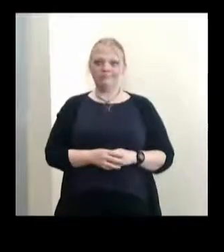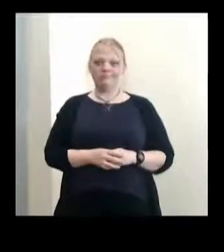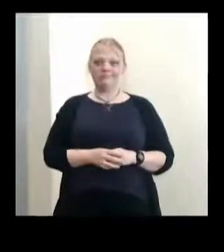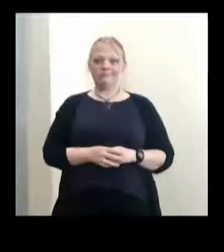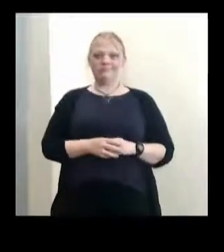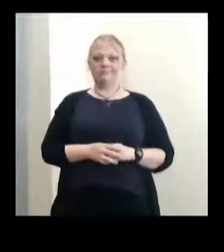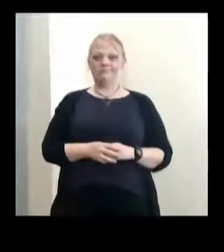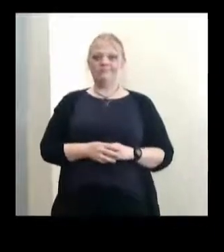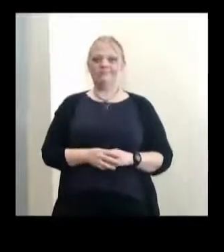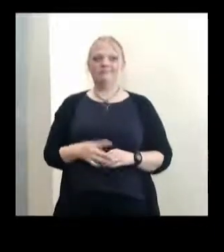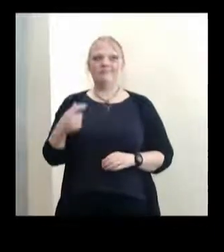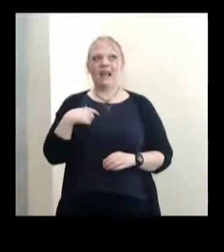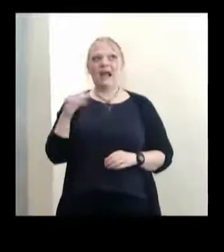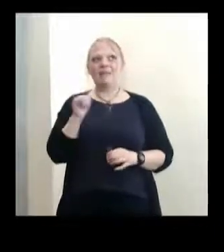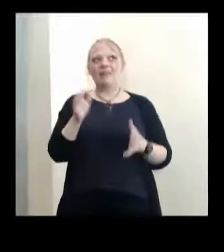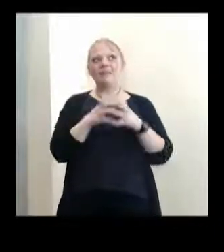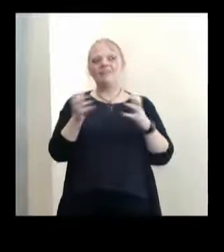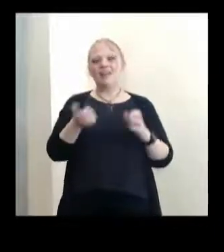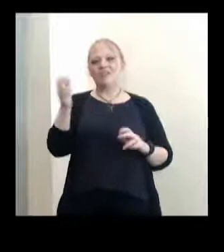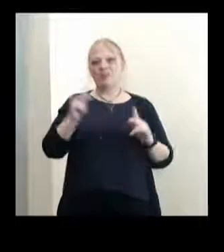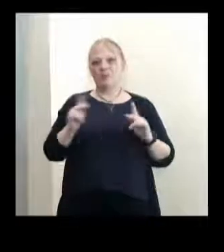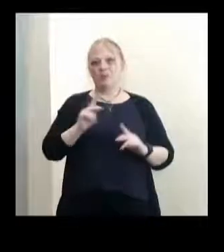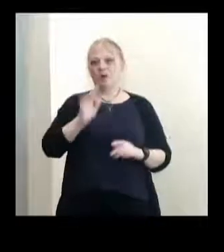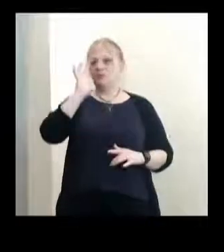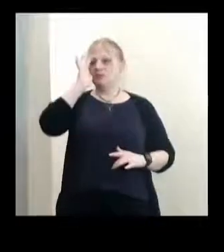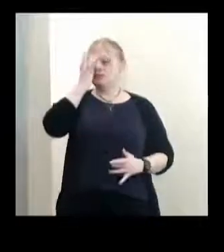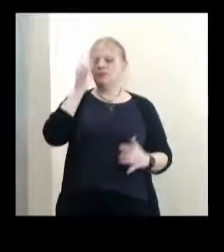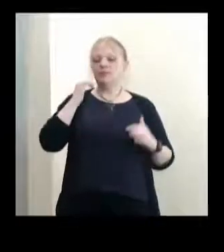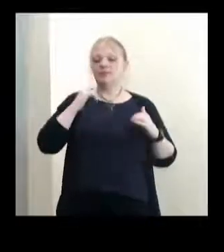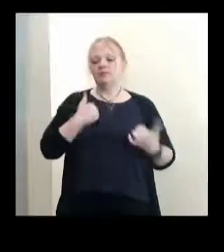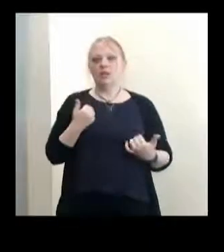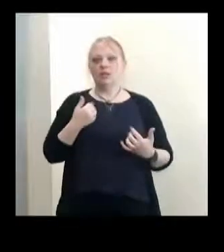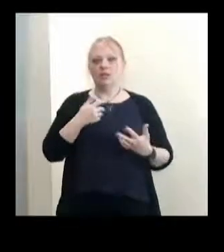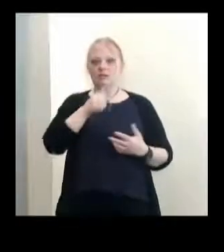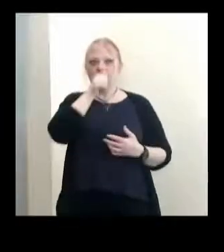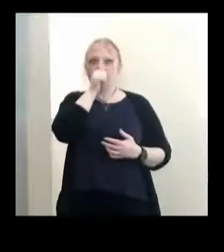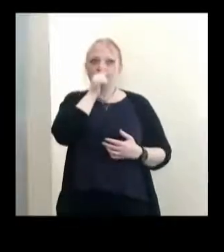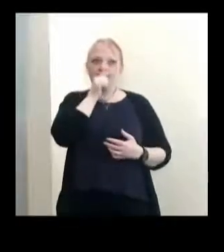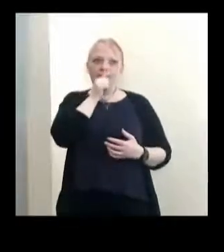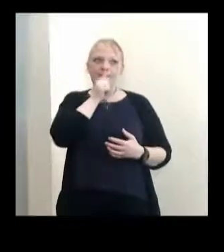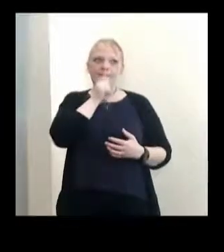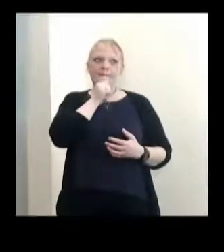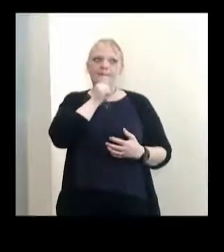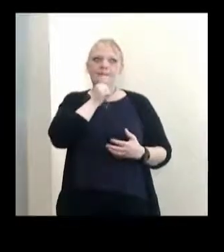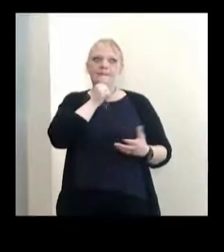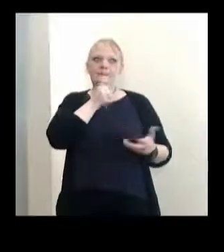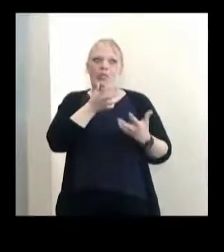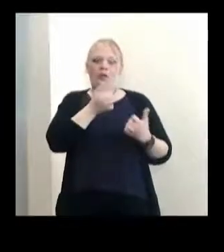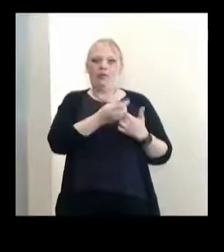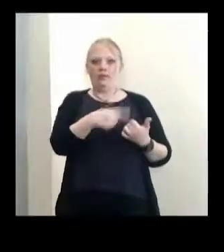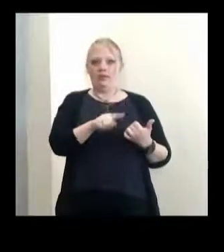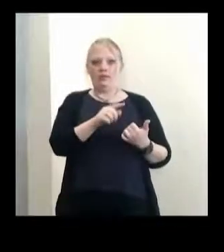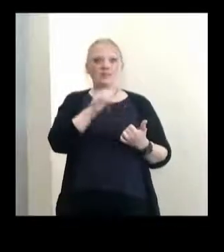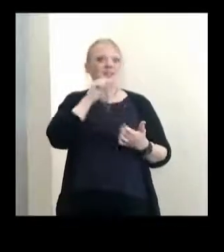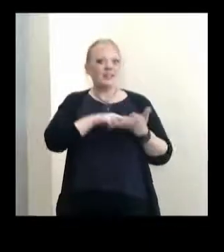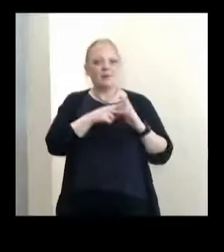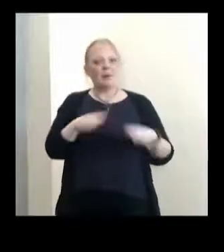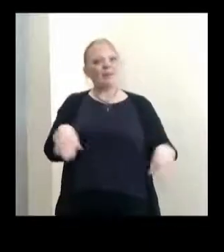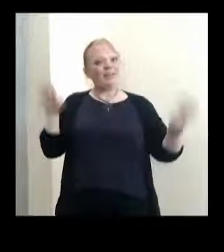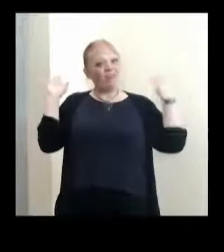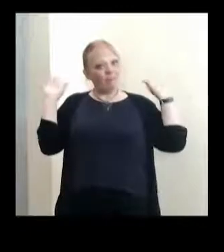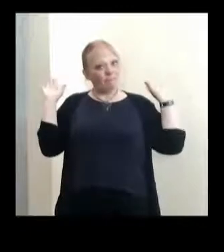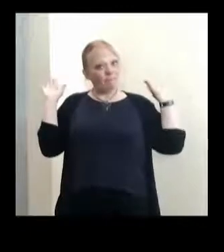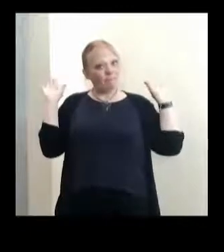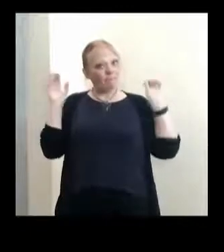like a lot of other people, sick and tired of having to deal with this. But that doesn't mean that we give up on it. We continue